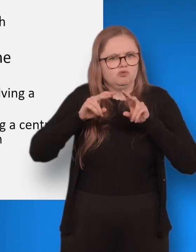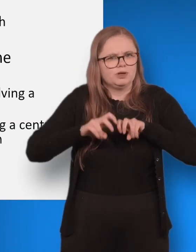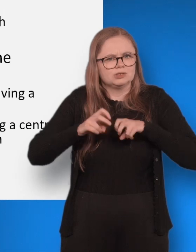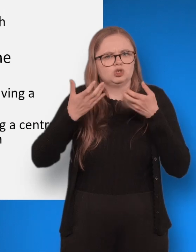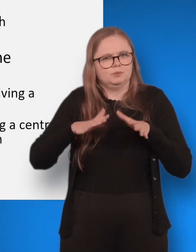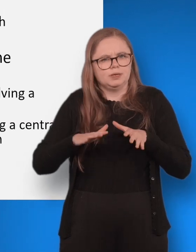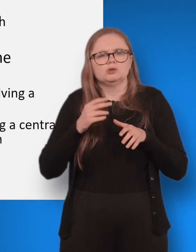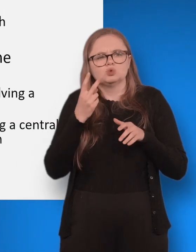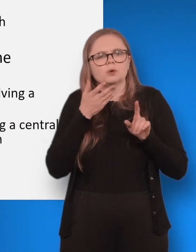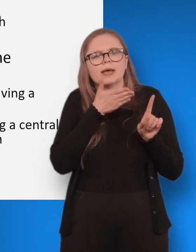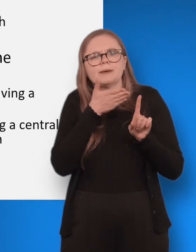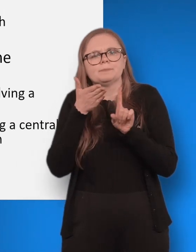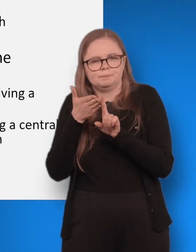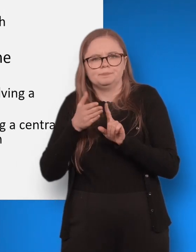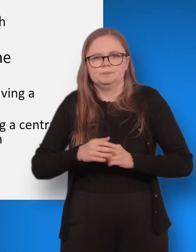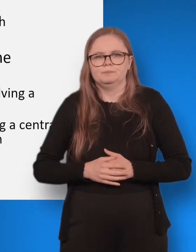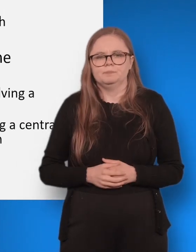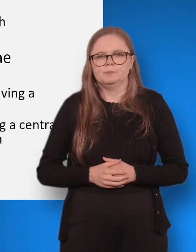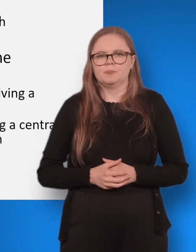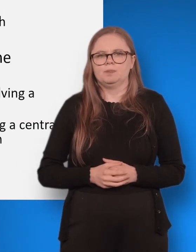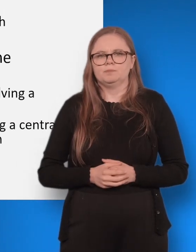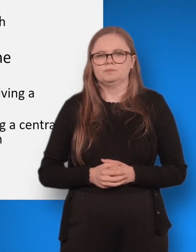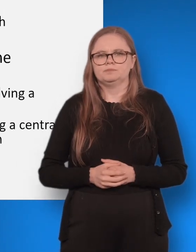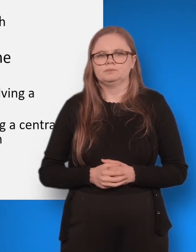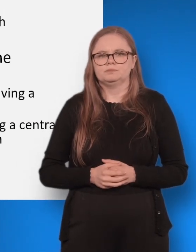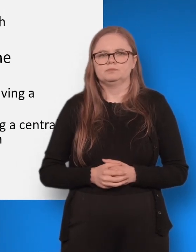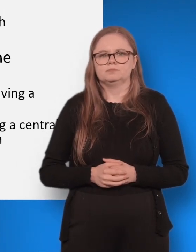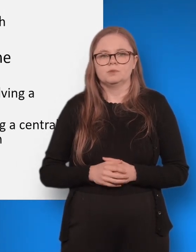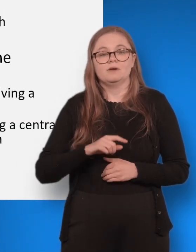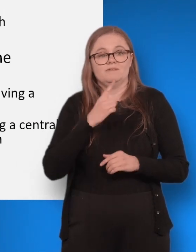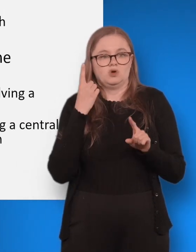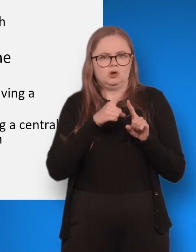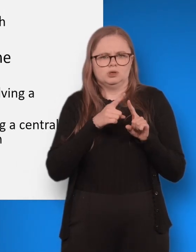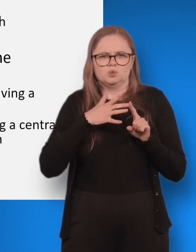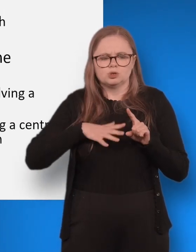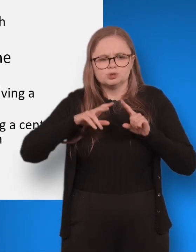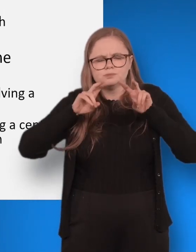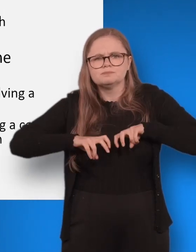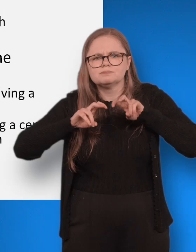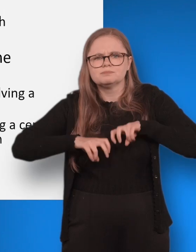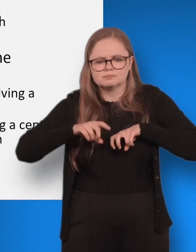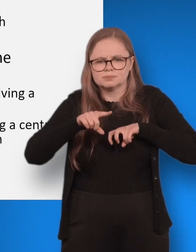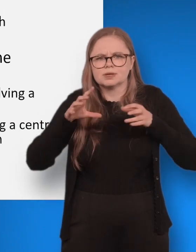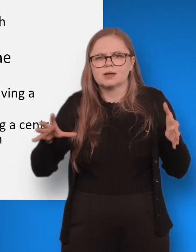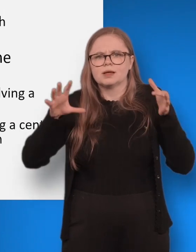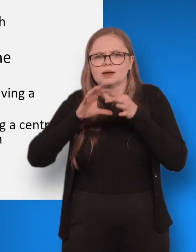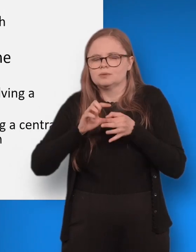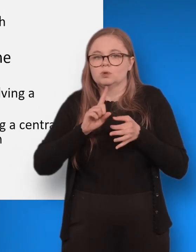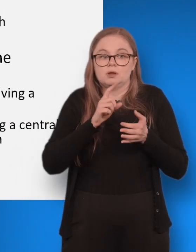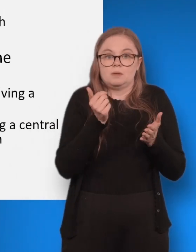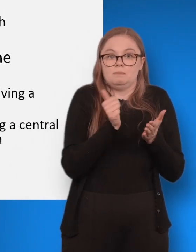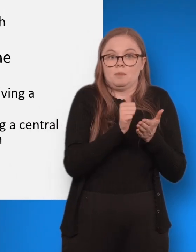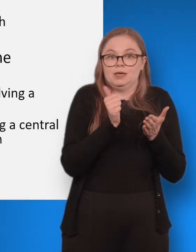main research aims. The first one was to examine the link between the publication success